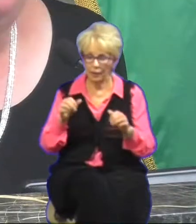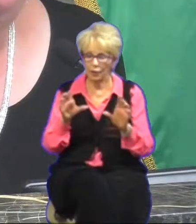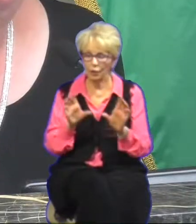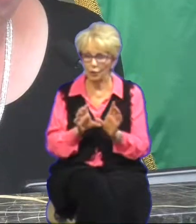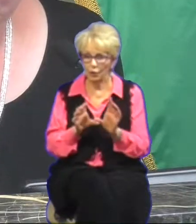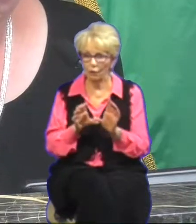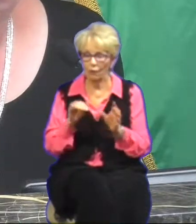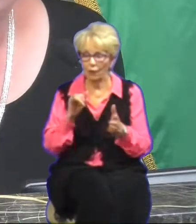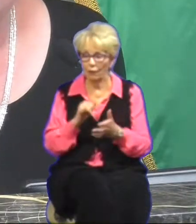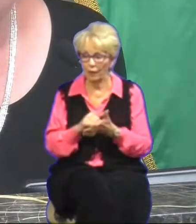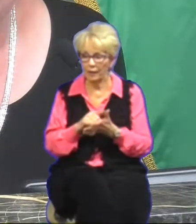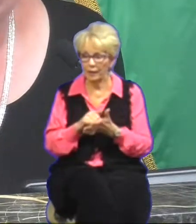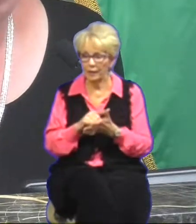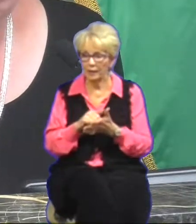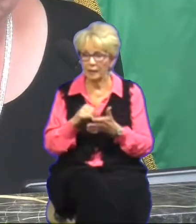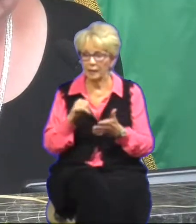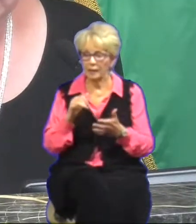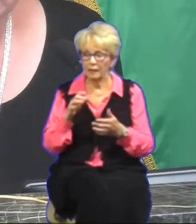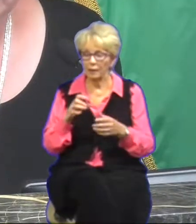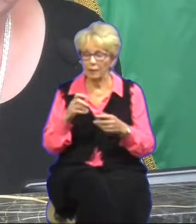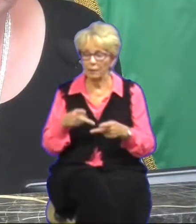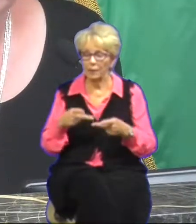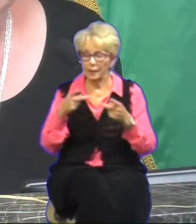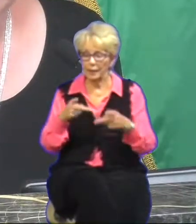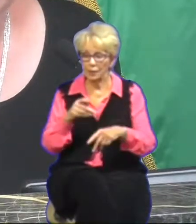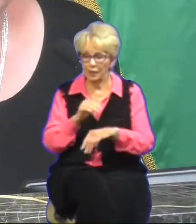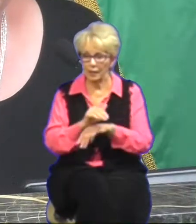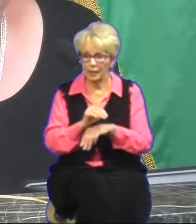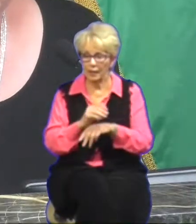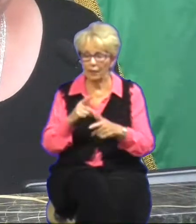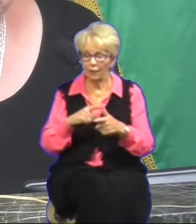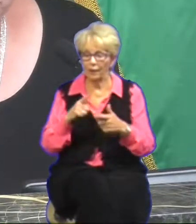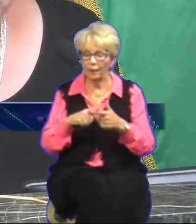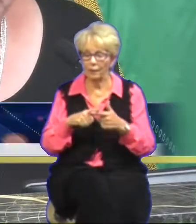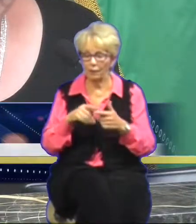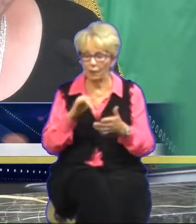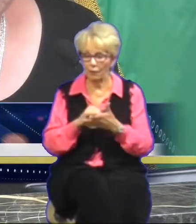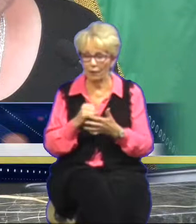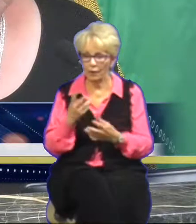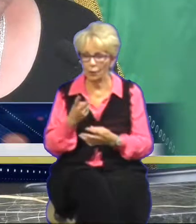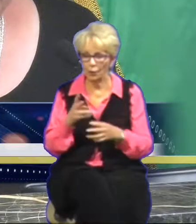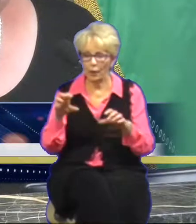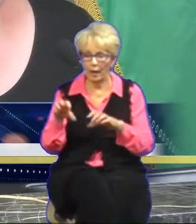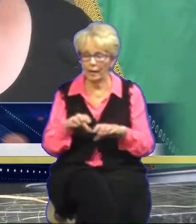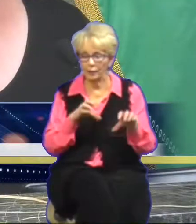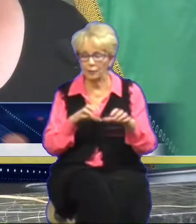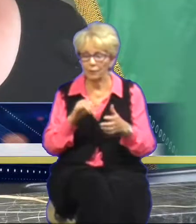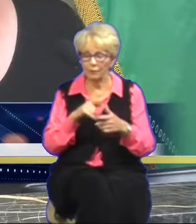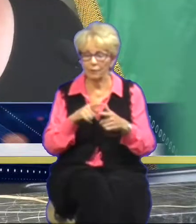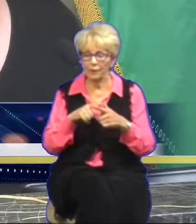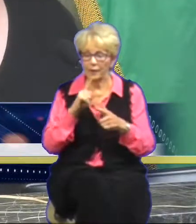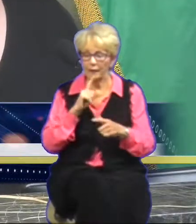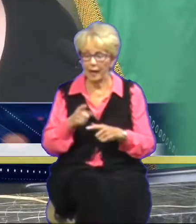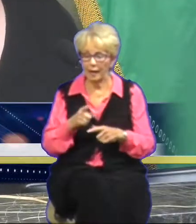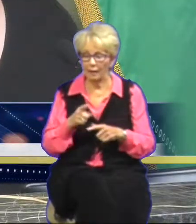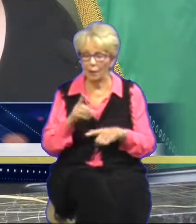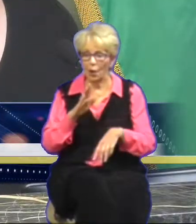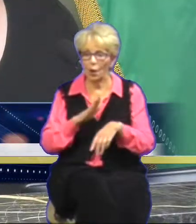certify the sufficiency of the petition tonight. And then upon those two actions, then you would